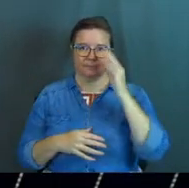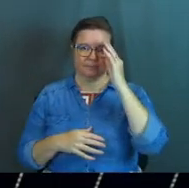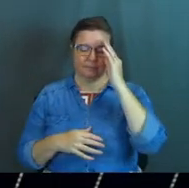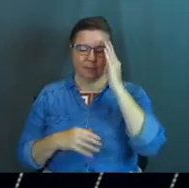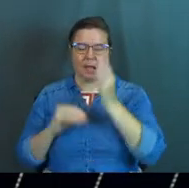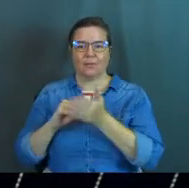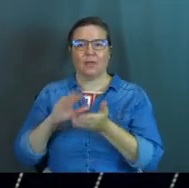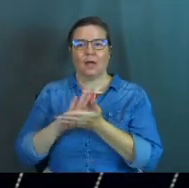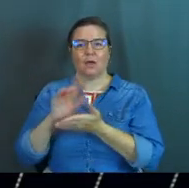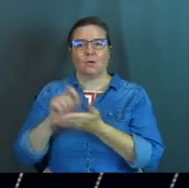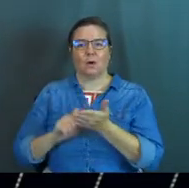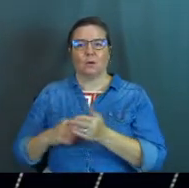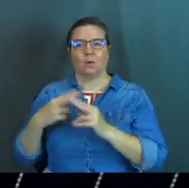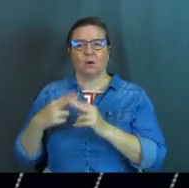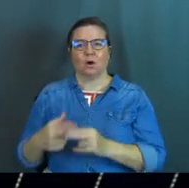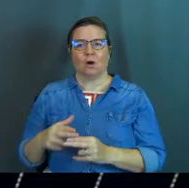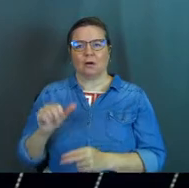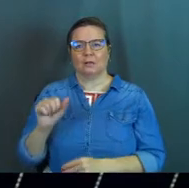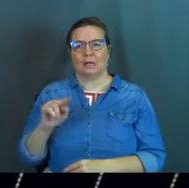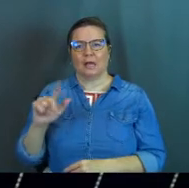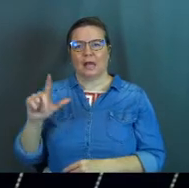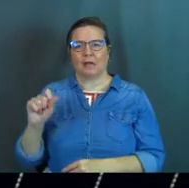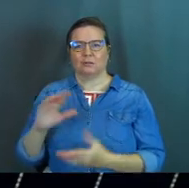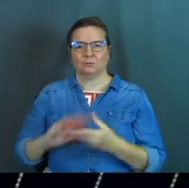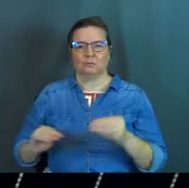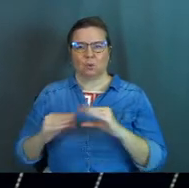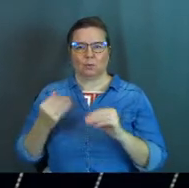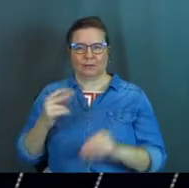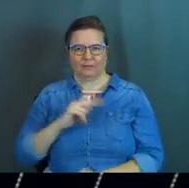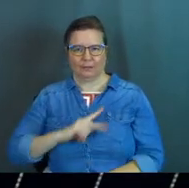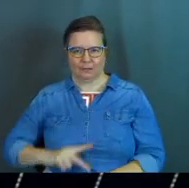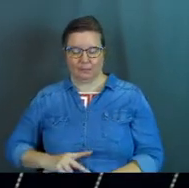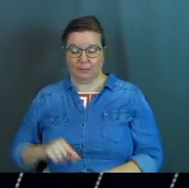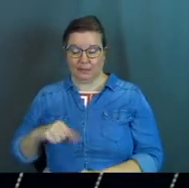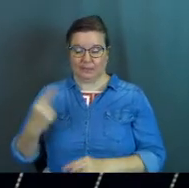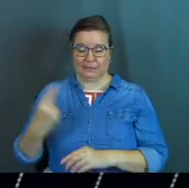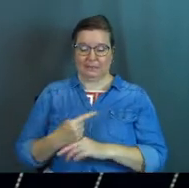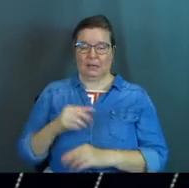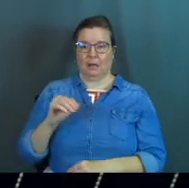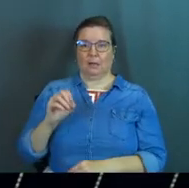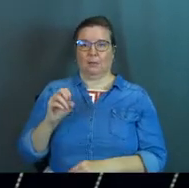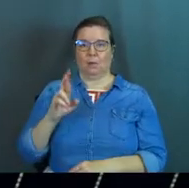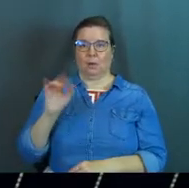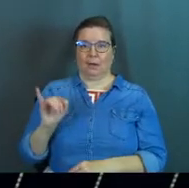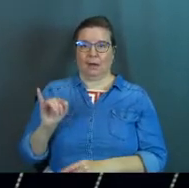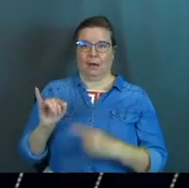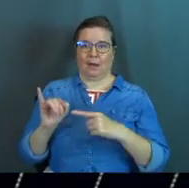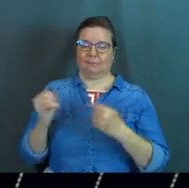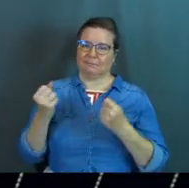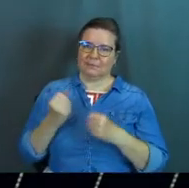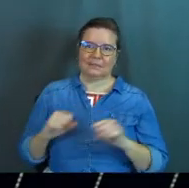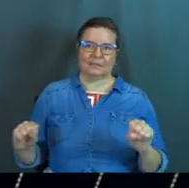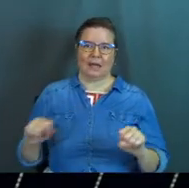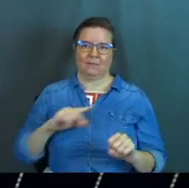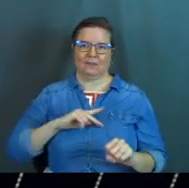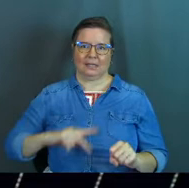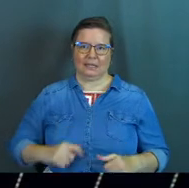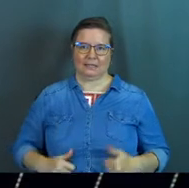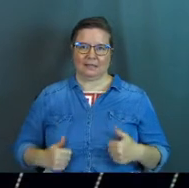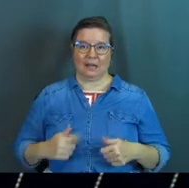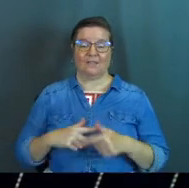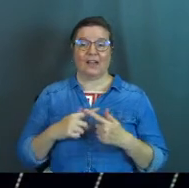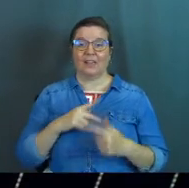write it down in what's called the annals of the king, that on this day, Mordecai saved the king's life, and then the king